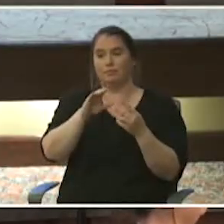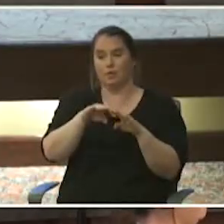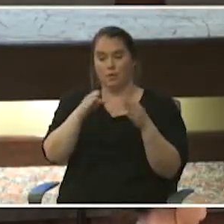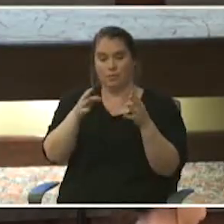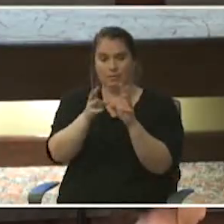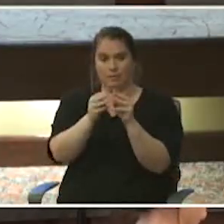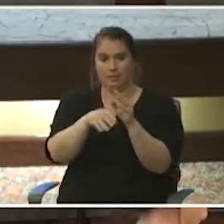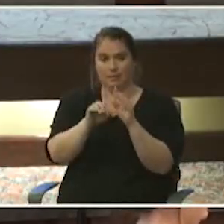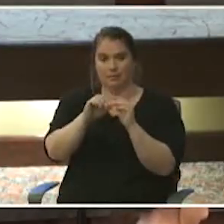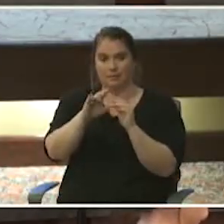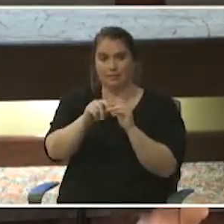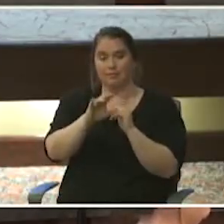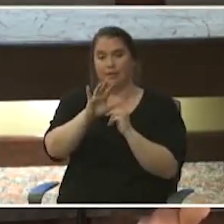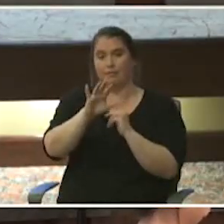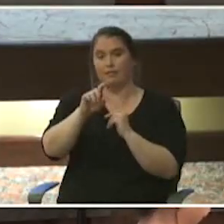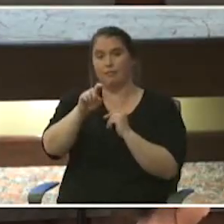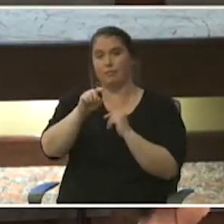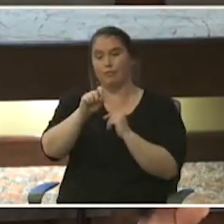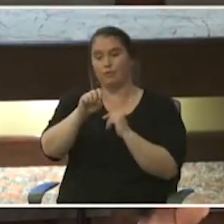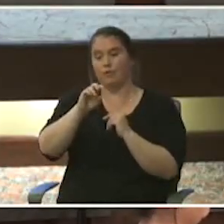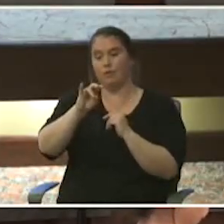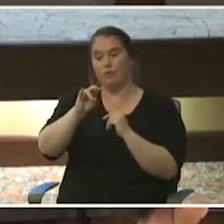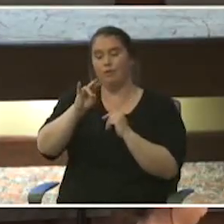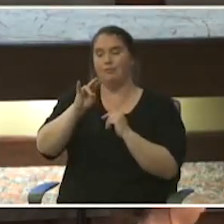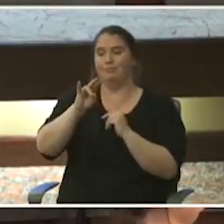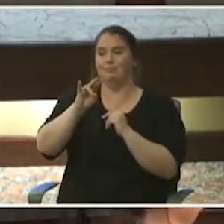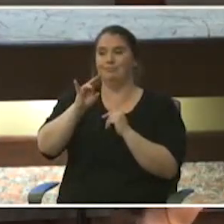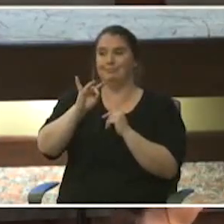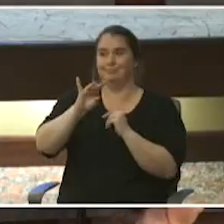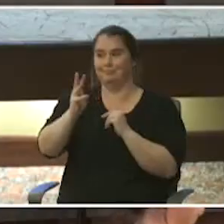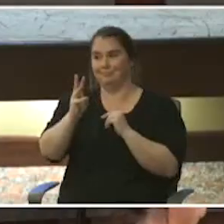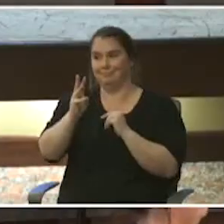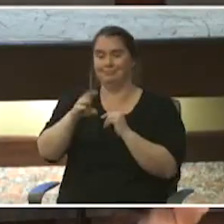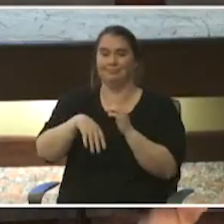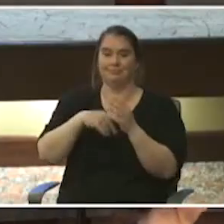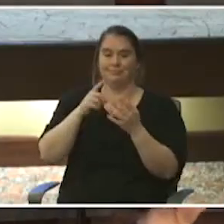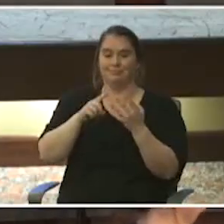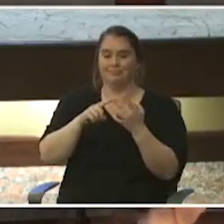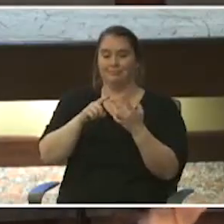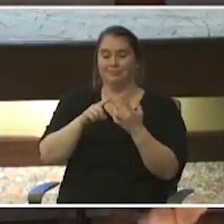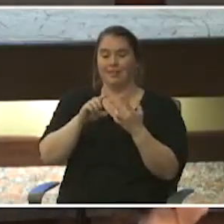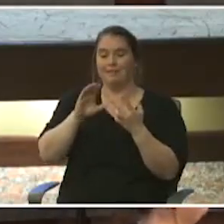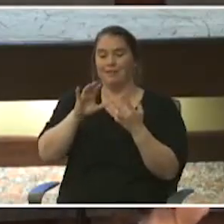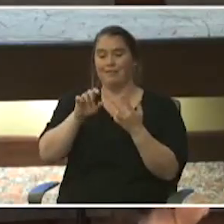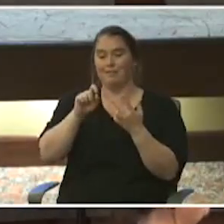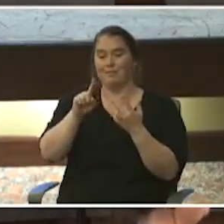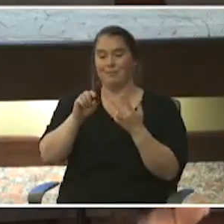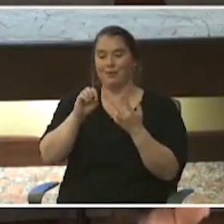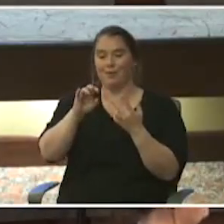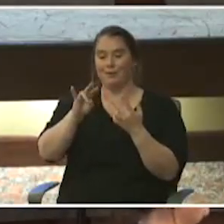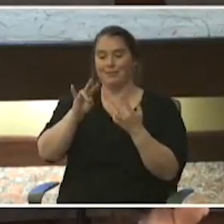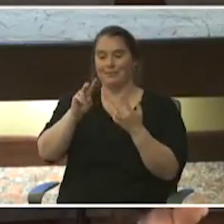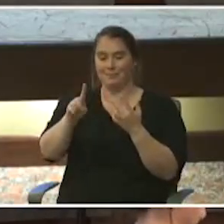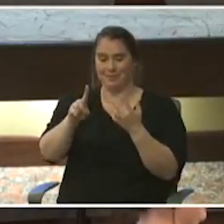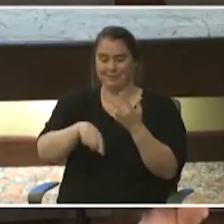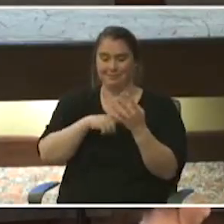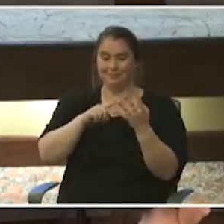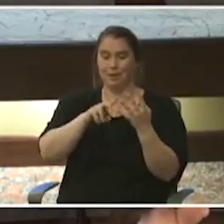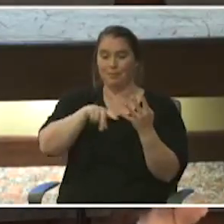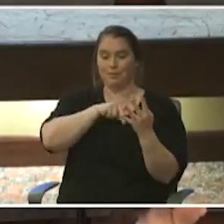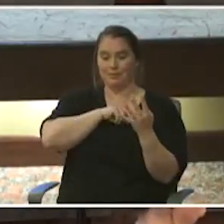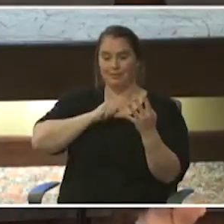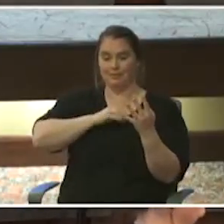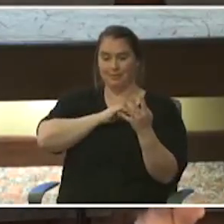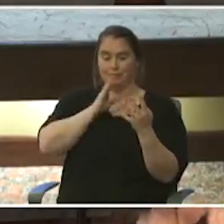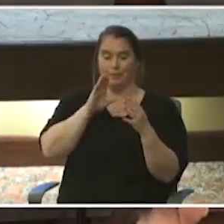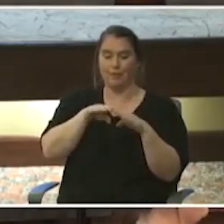Section 551.087. Attorney Briefing, Texas Open Meetings Act, Section 551.071. And Personnel, Texas Open